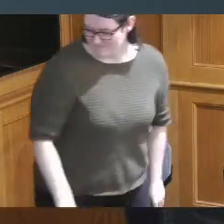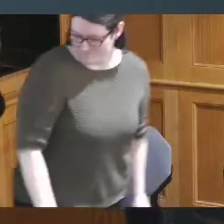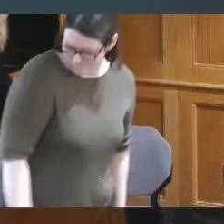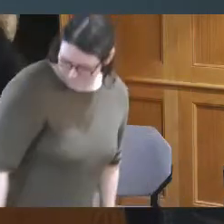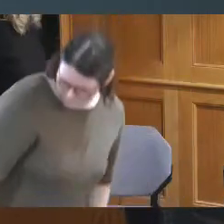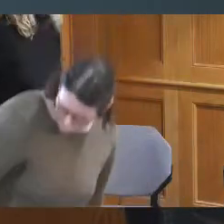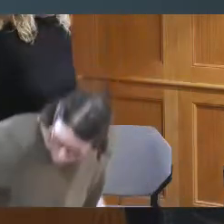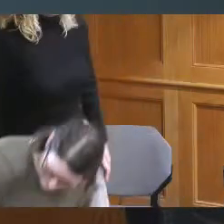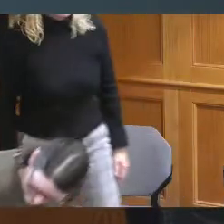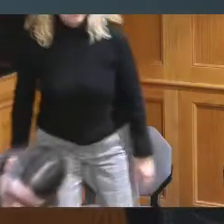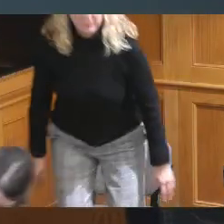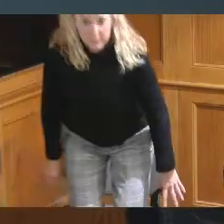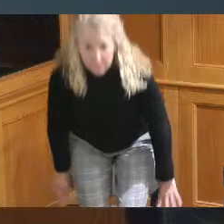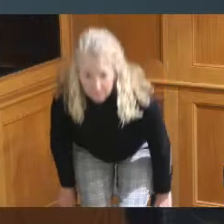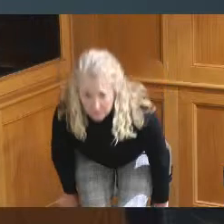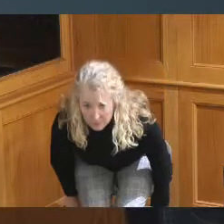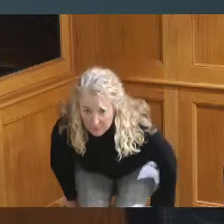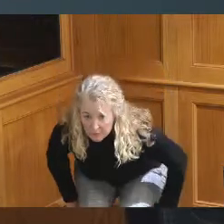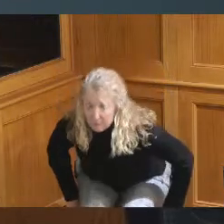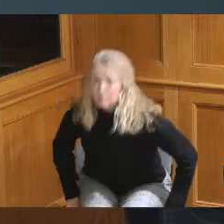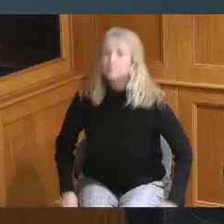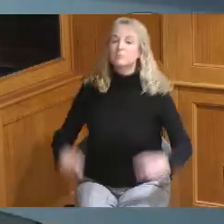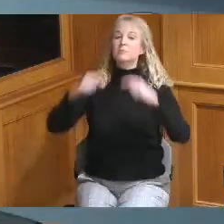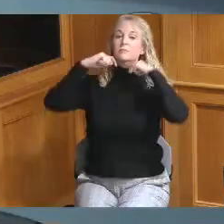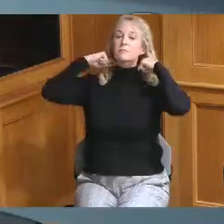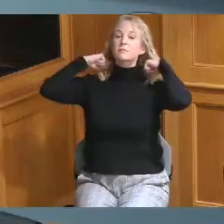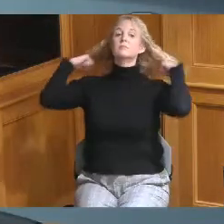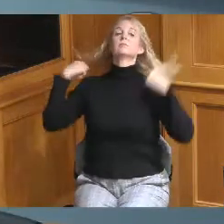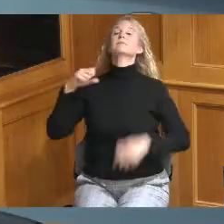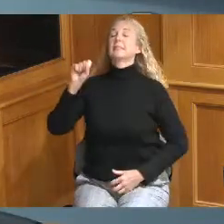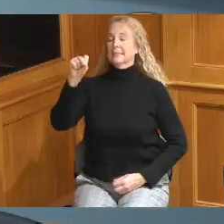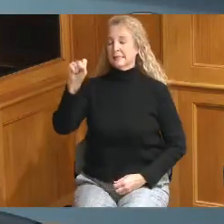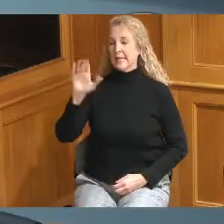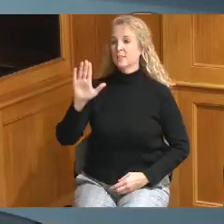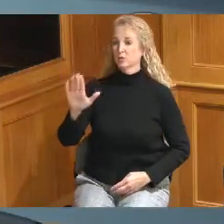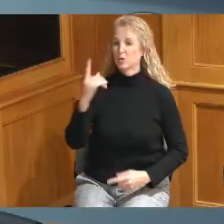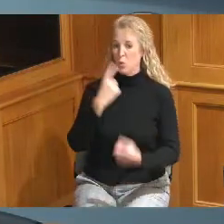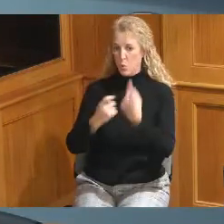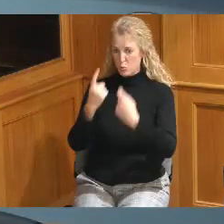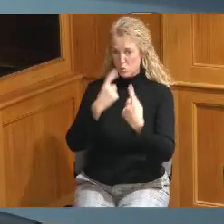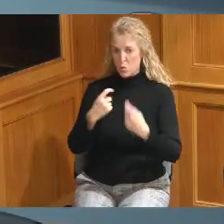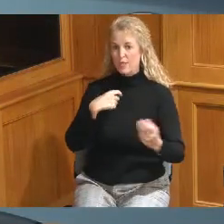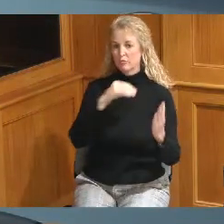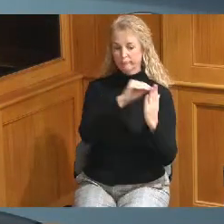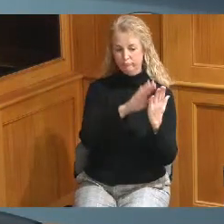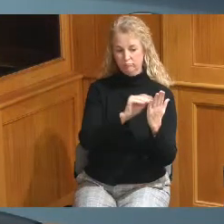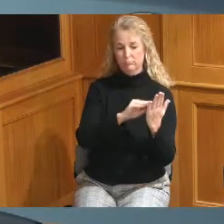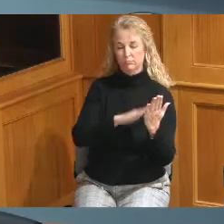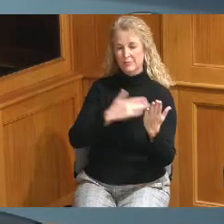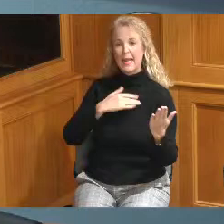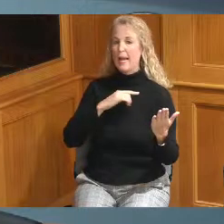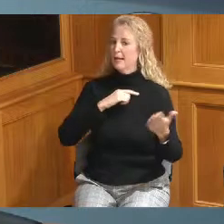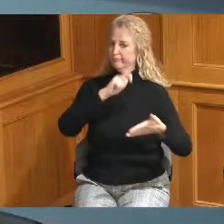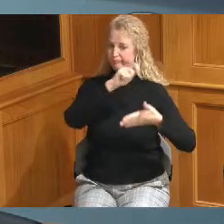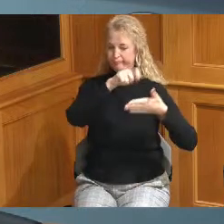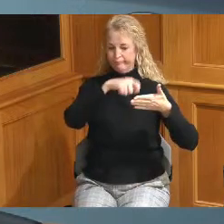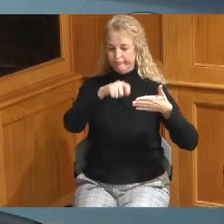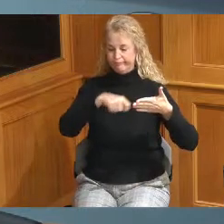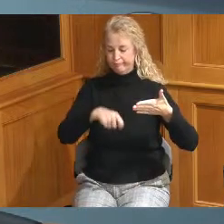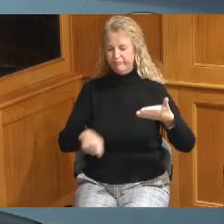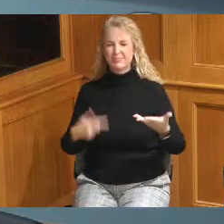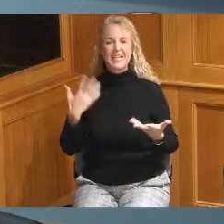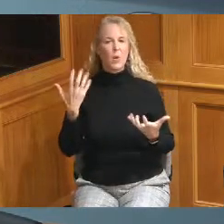Thanks, Commissioner. And yes, we've got the list of questions that the board had asked on Tuesday. We'll be getting back to the board on that. Just to clarify my